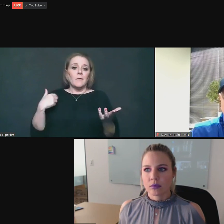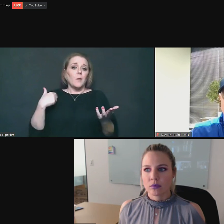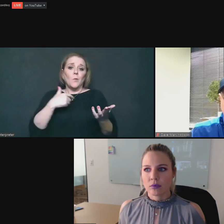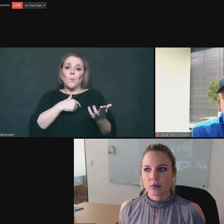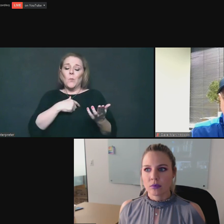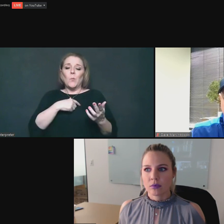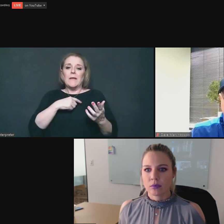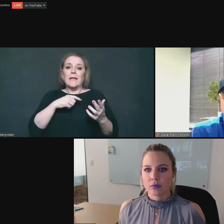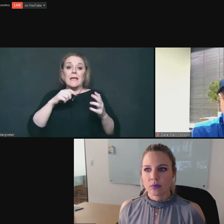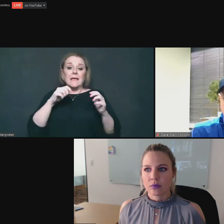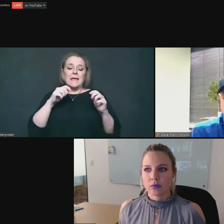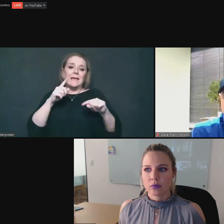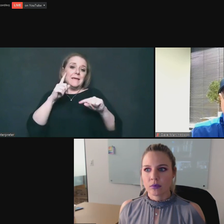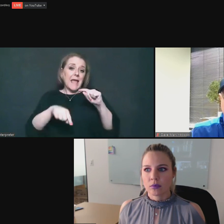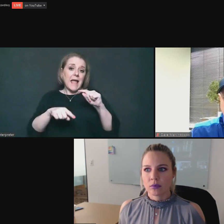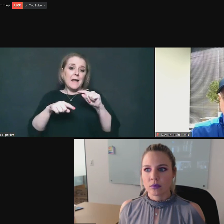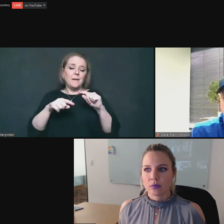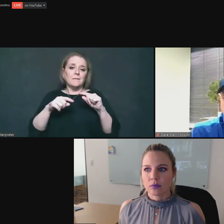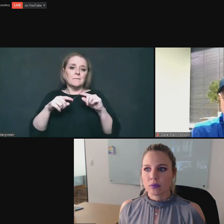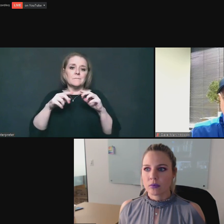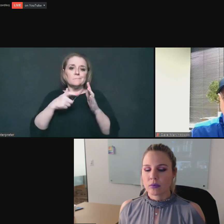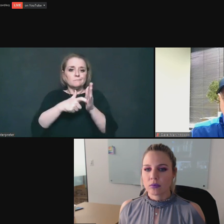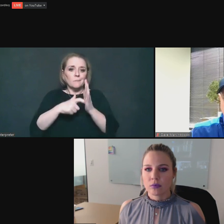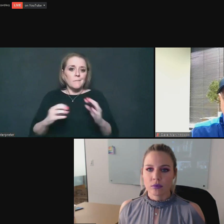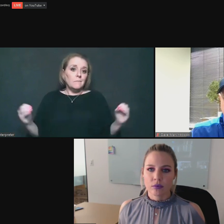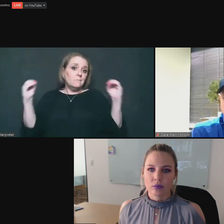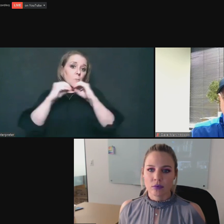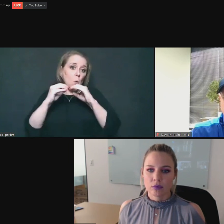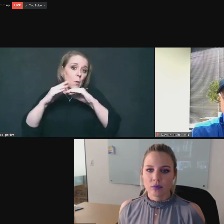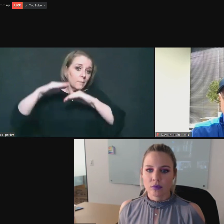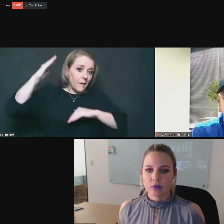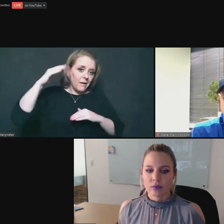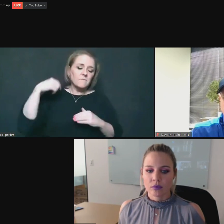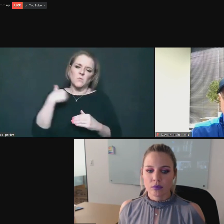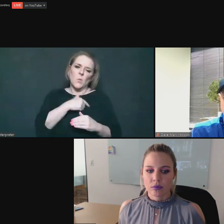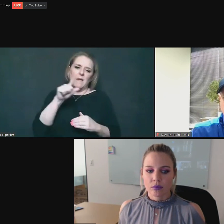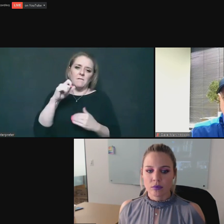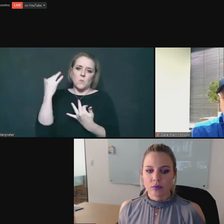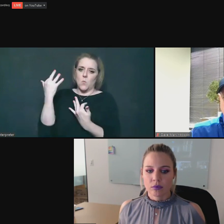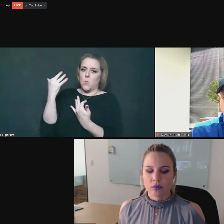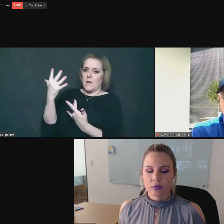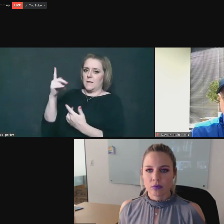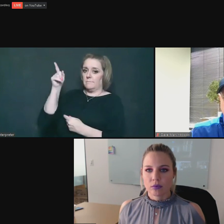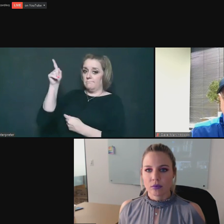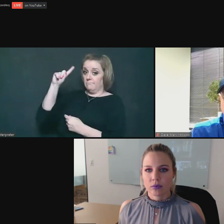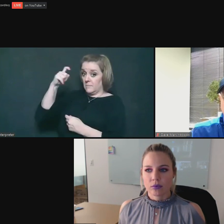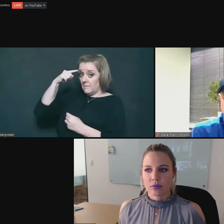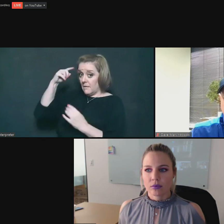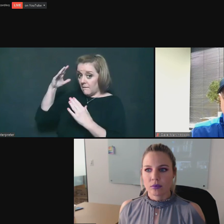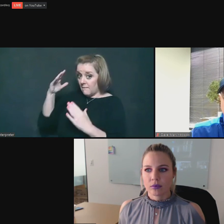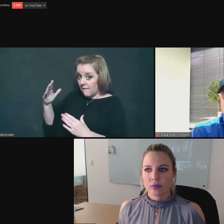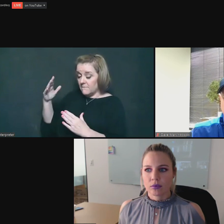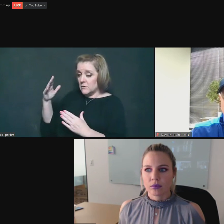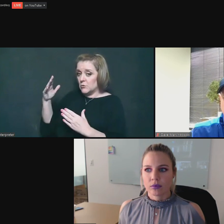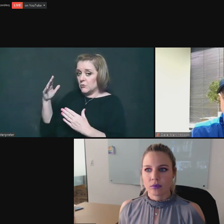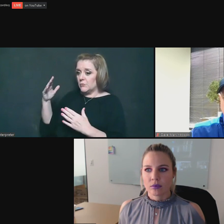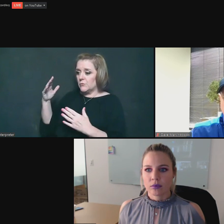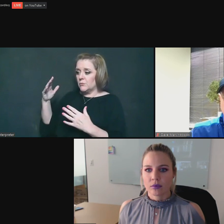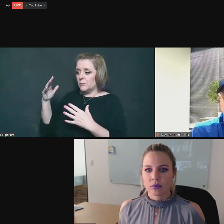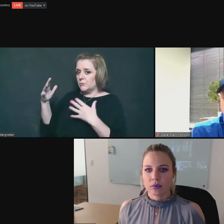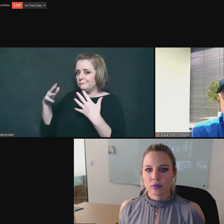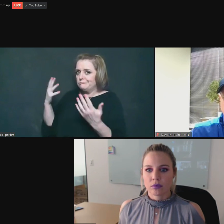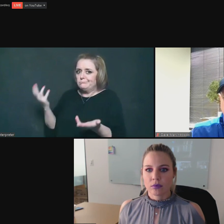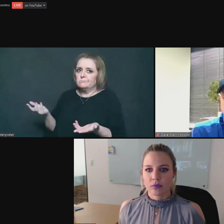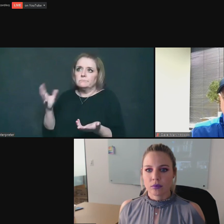restrictive than what the governor's doing. We would wait for the governor's to I